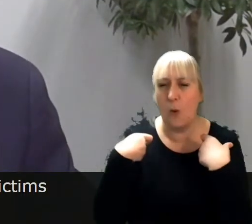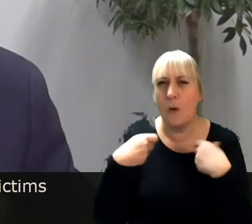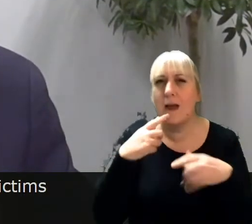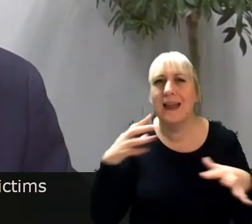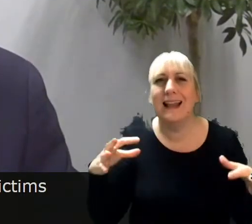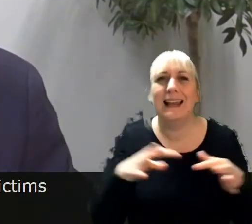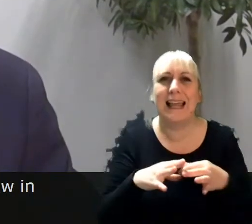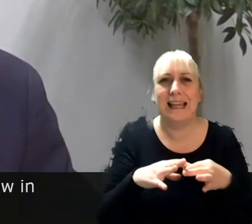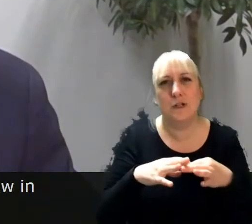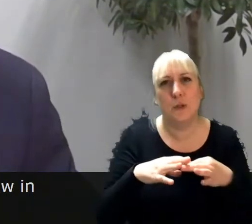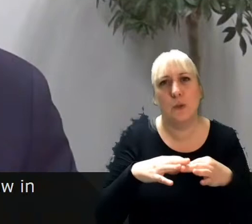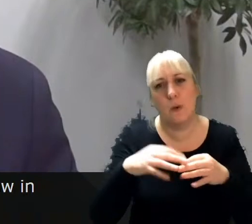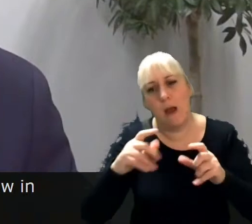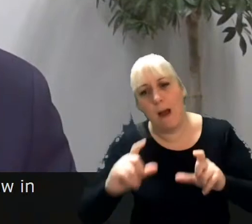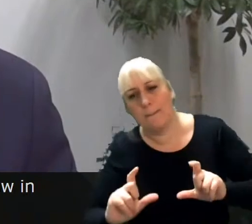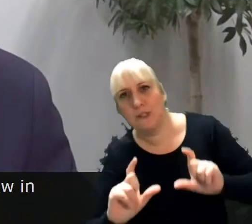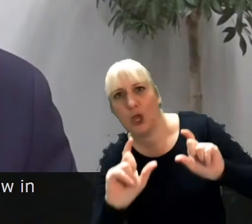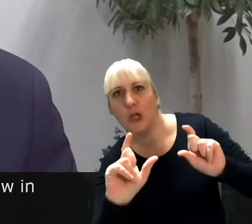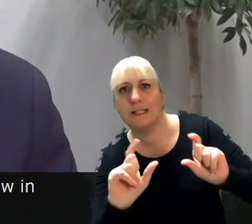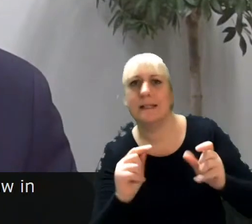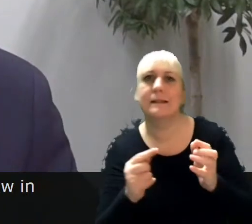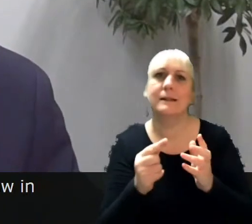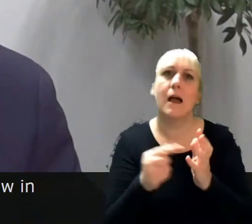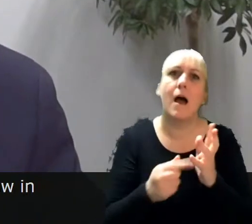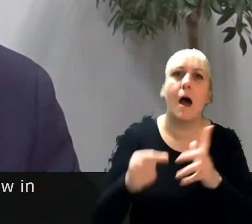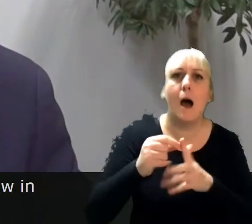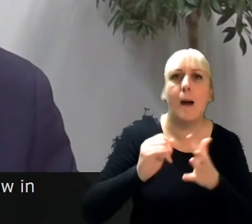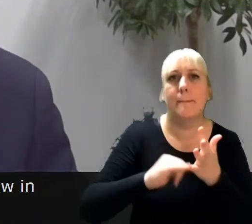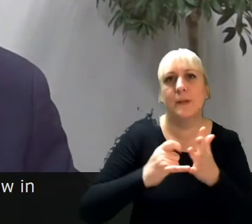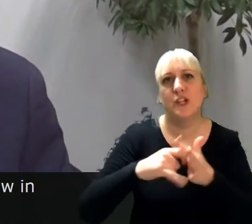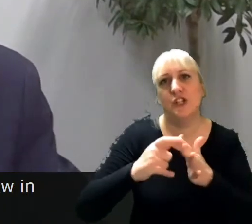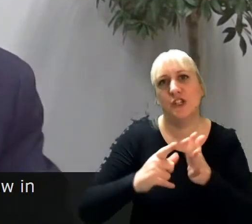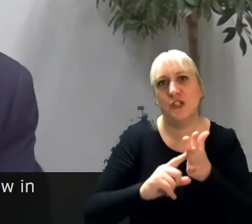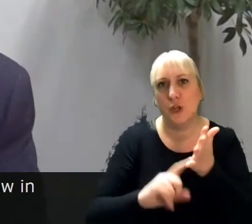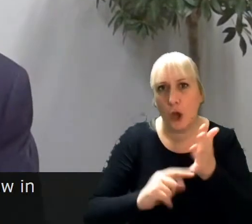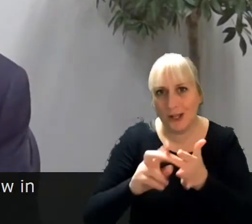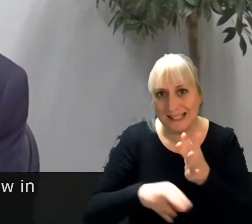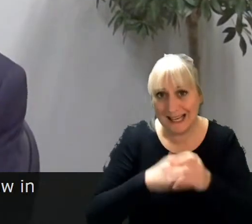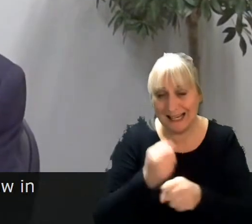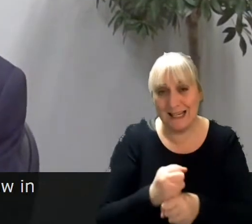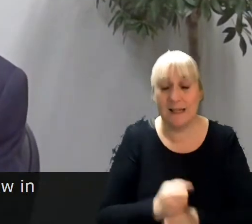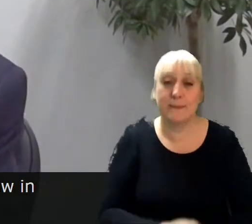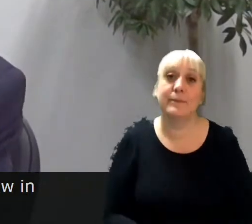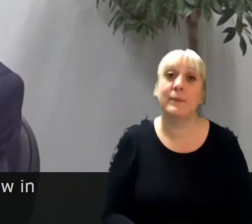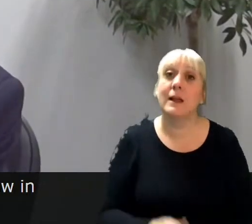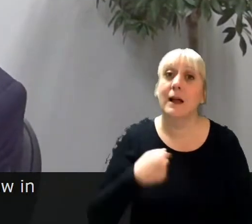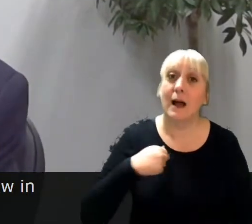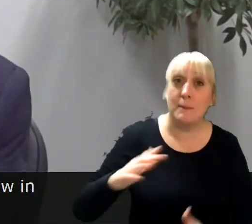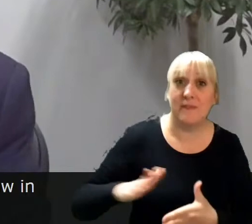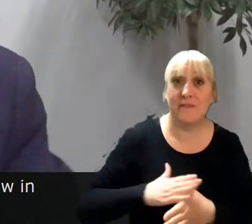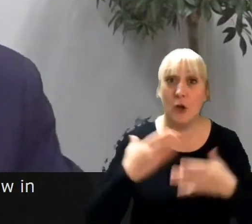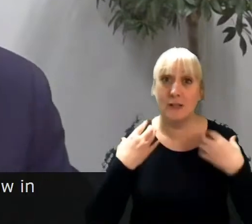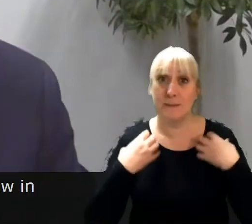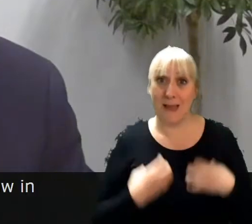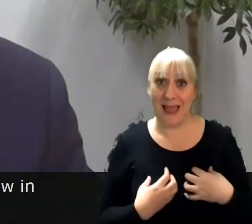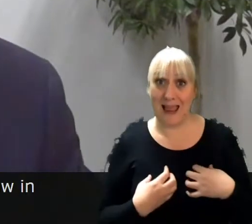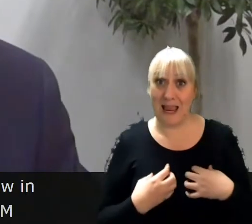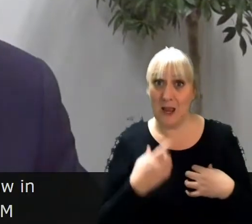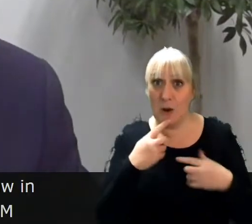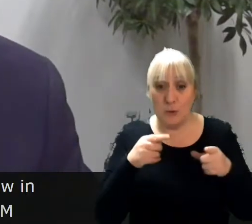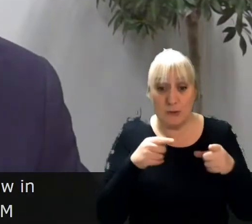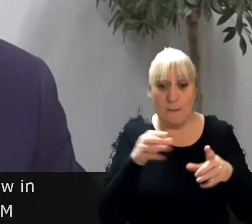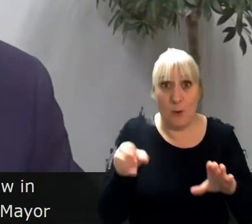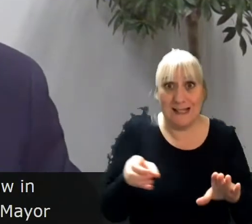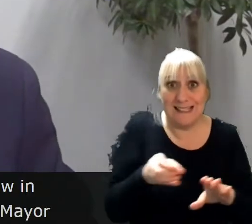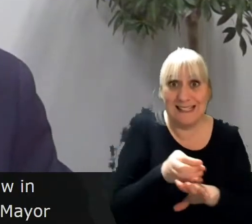issues. And final thing I should say is I'm really pleased that I'm the first mayor that's appointed an independent victims commissioner. Claire Waxman's